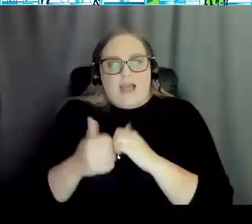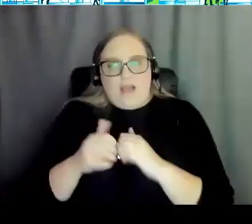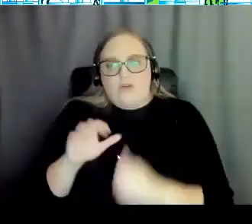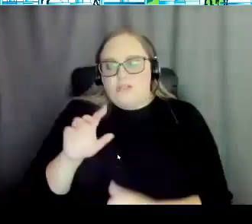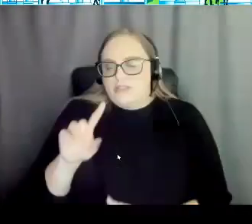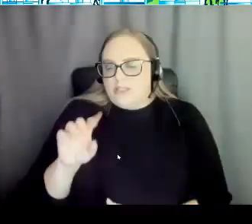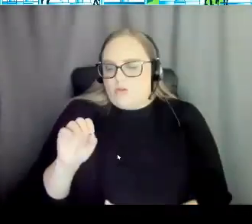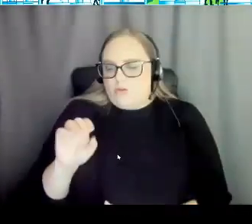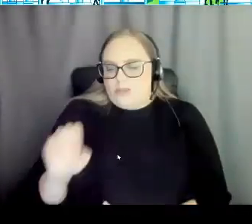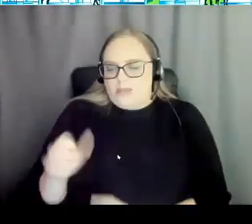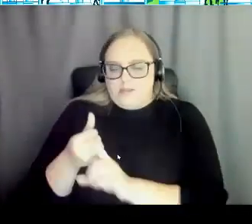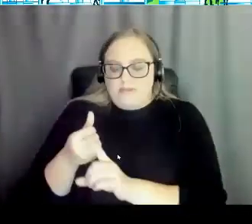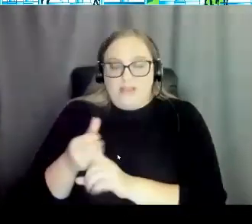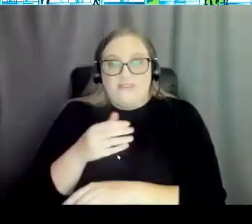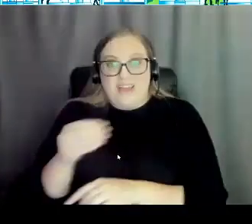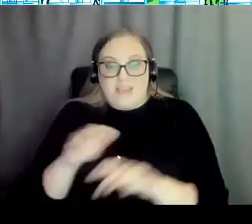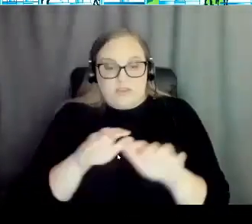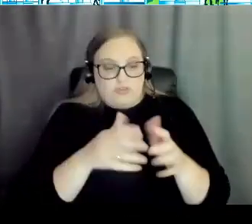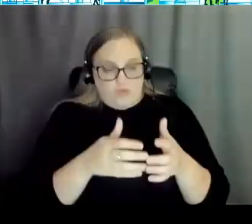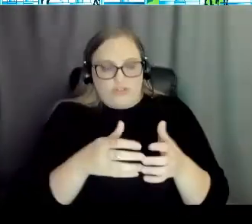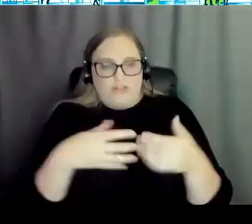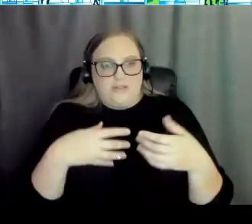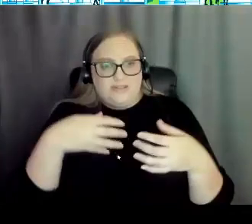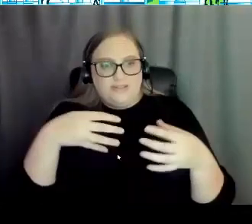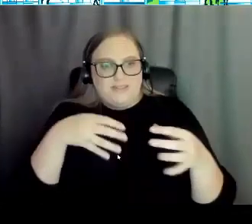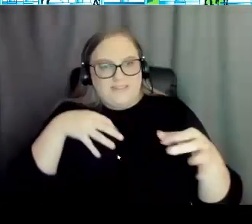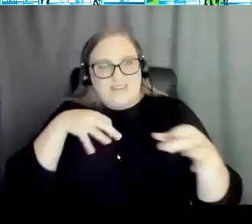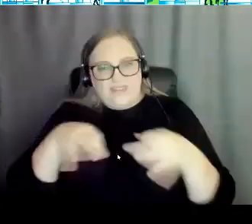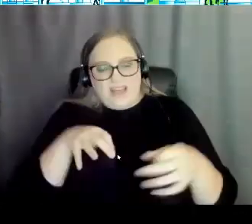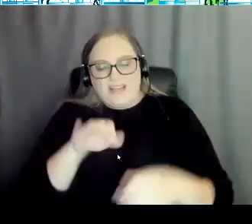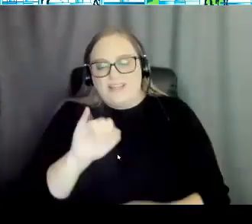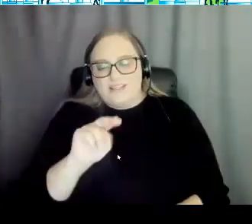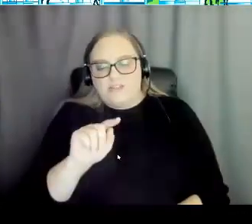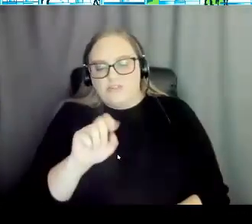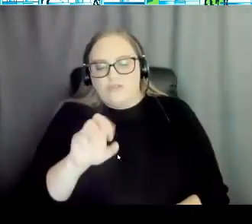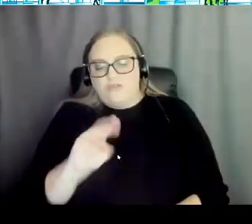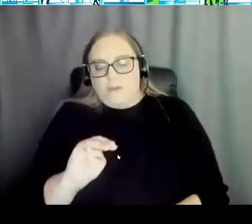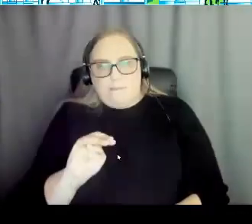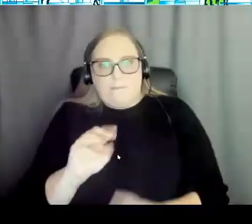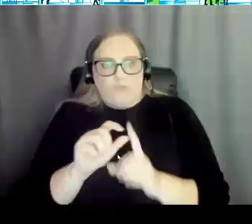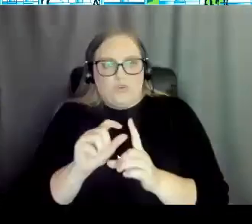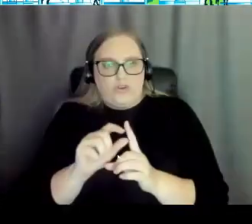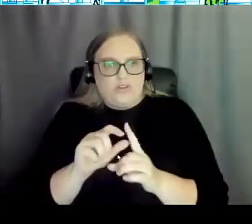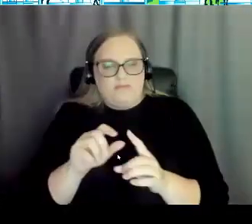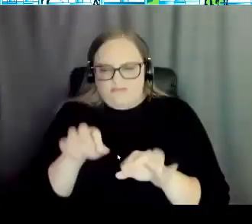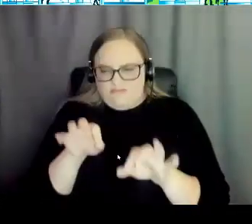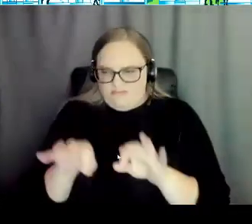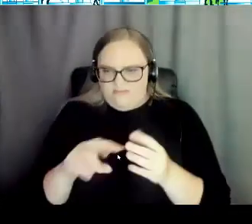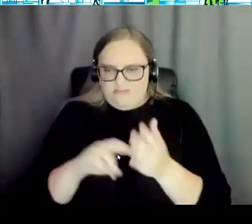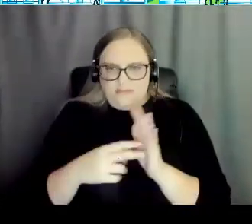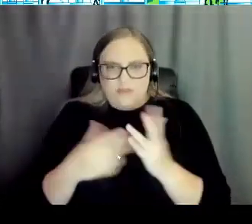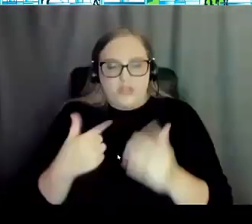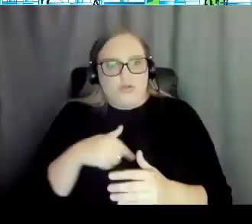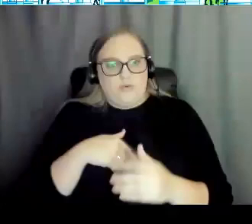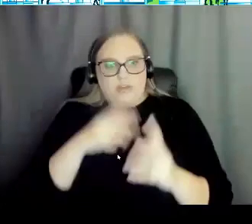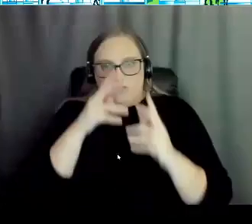and the consortia define interim in this case? Because that can mean different things to different people. We are, of course, creating a federal